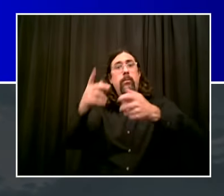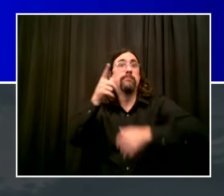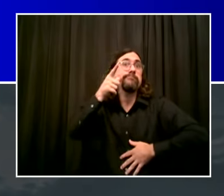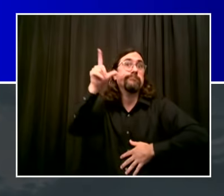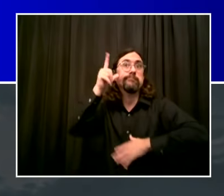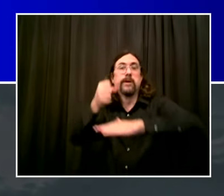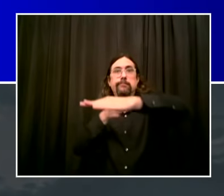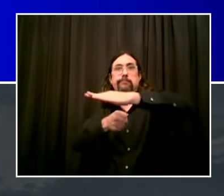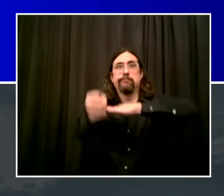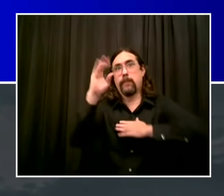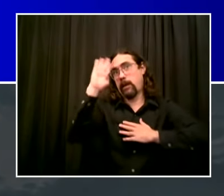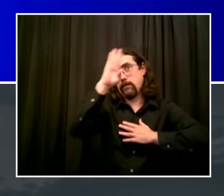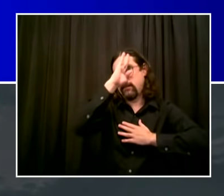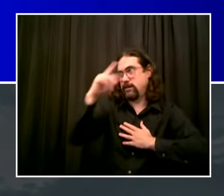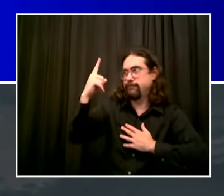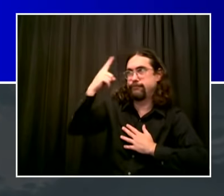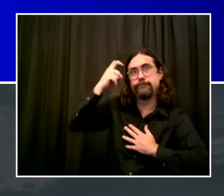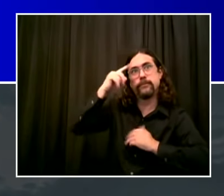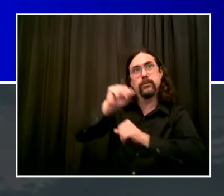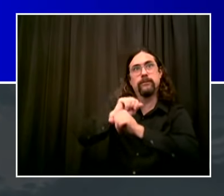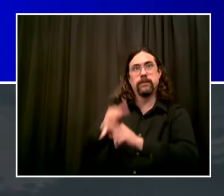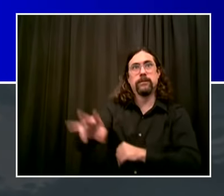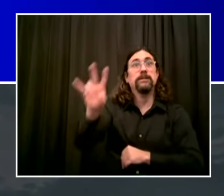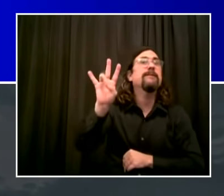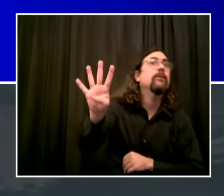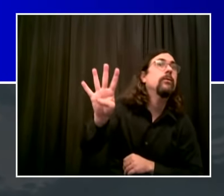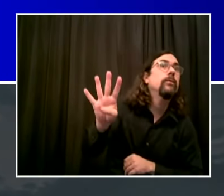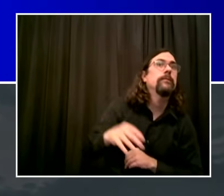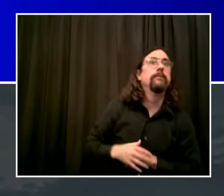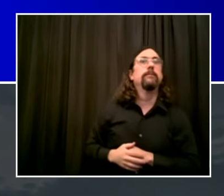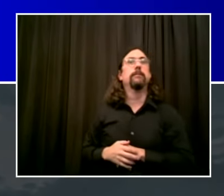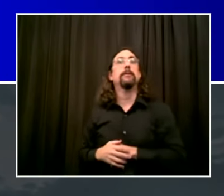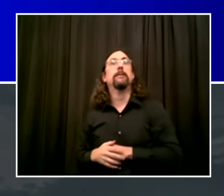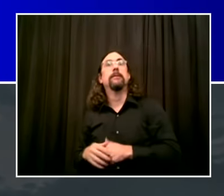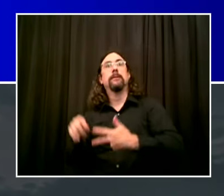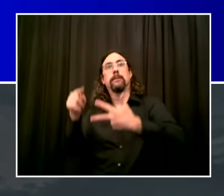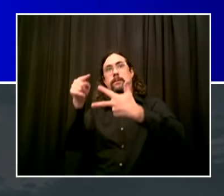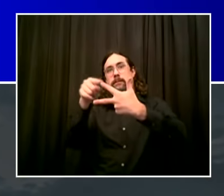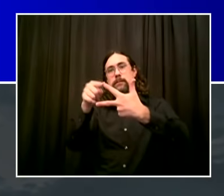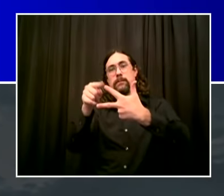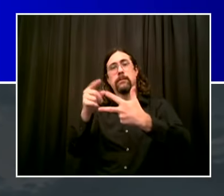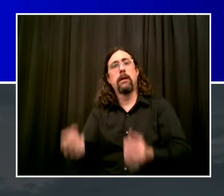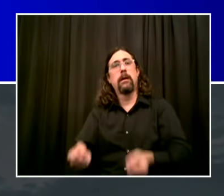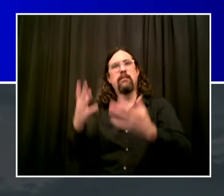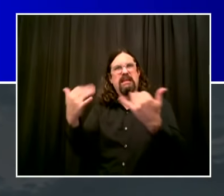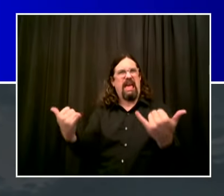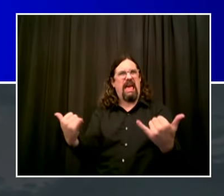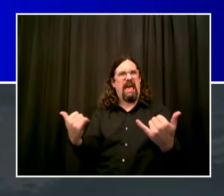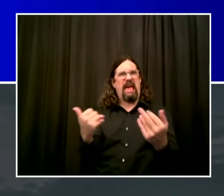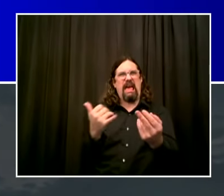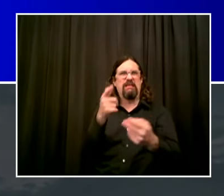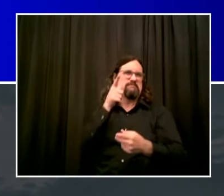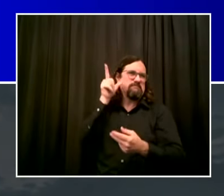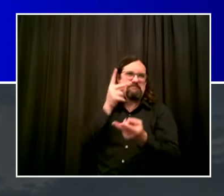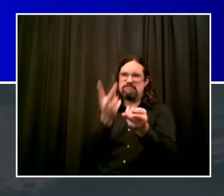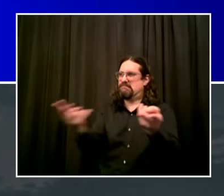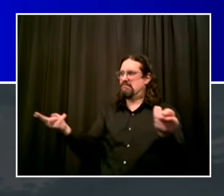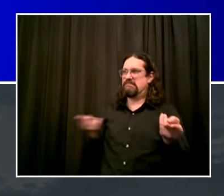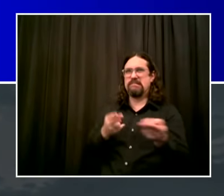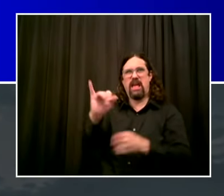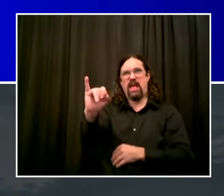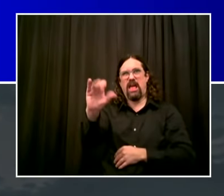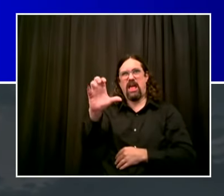health and hospitals, ICUs, threshold 375. Today's report, 311. And number three, percentage of people testing citywide positive